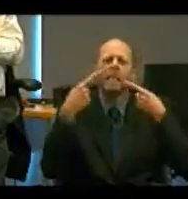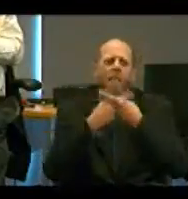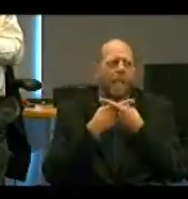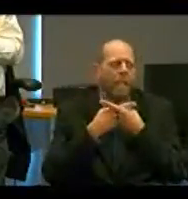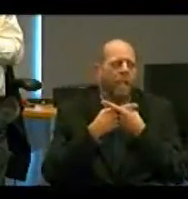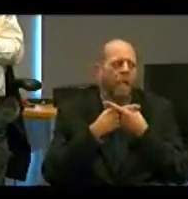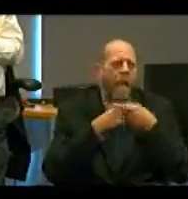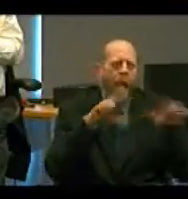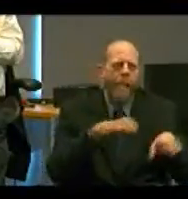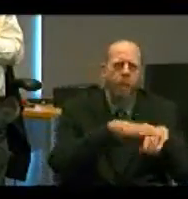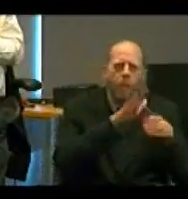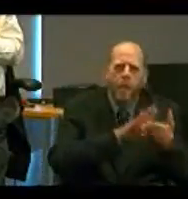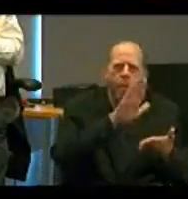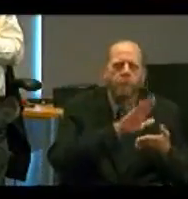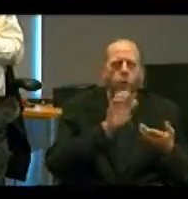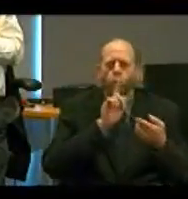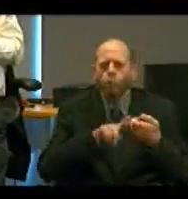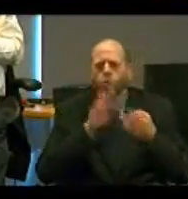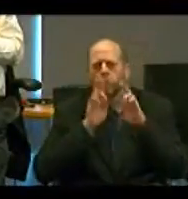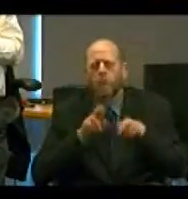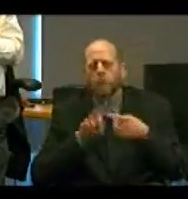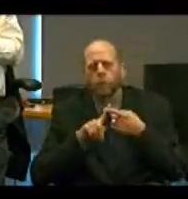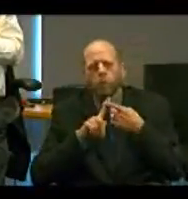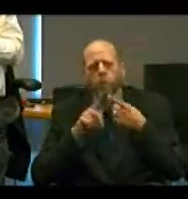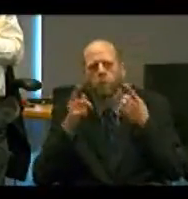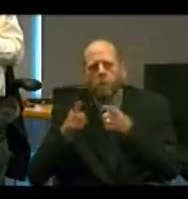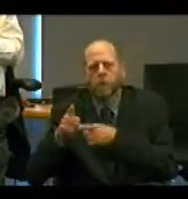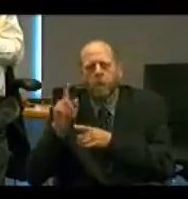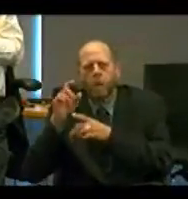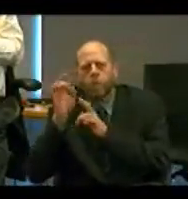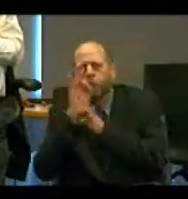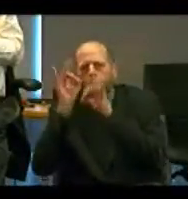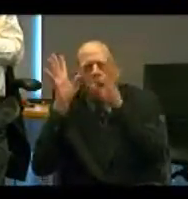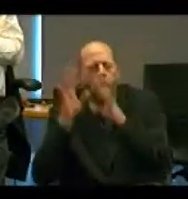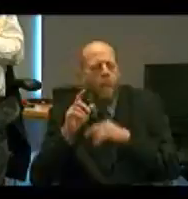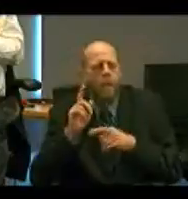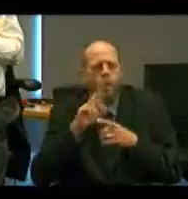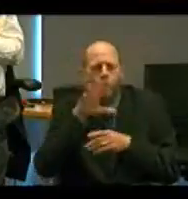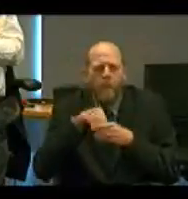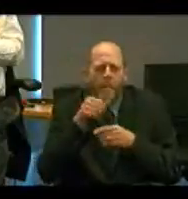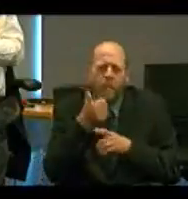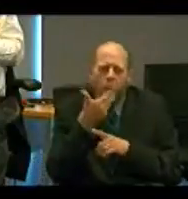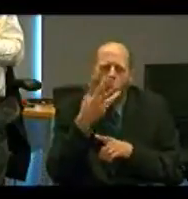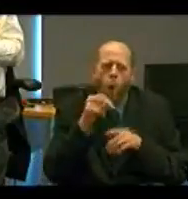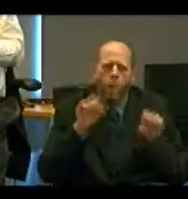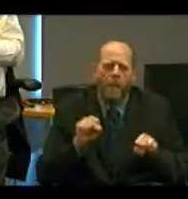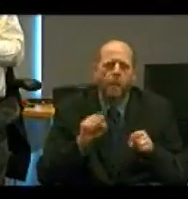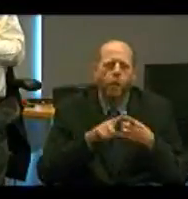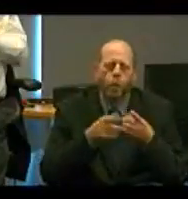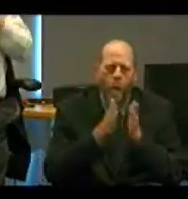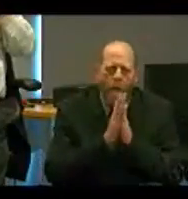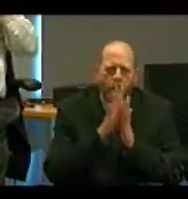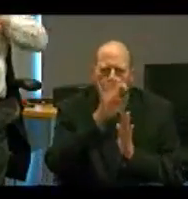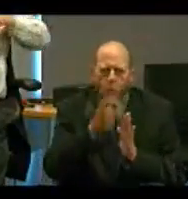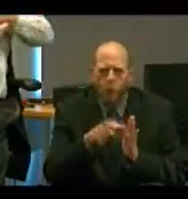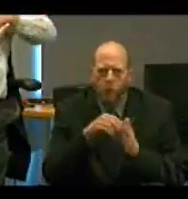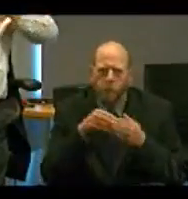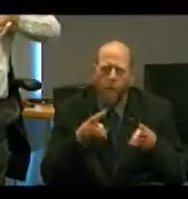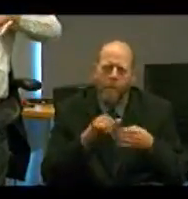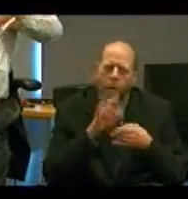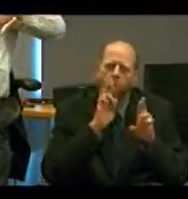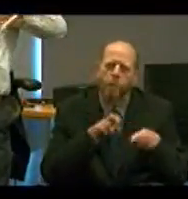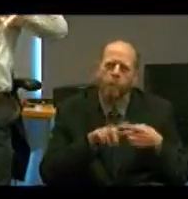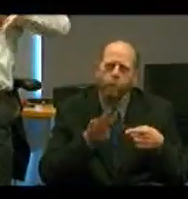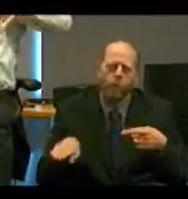on campus, to respond to incidents of trauma, to engage their own capacity to ask questions in ways that will be responsive